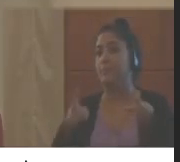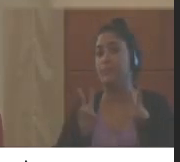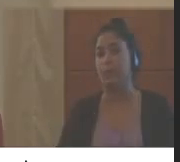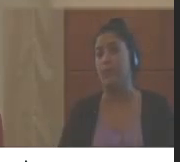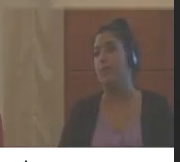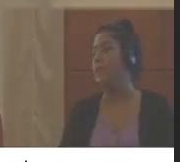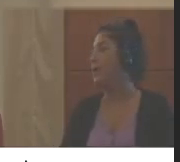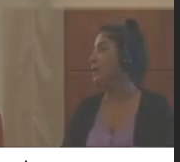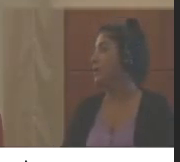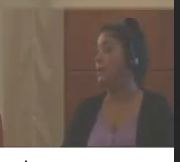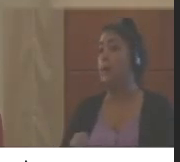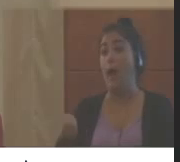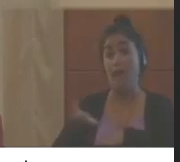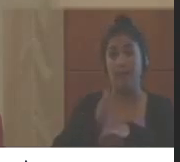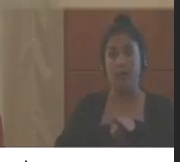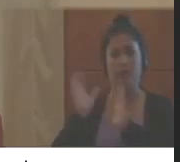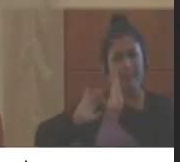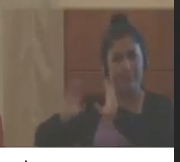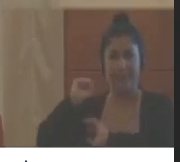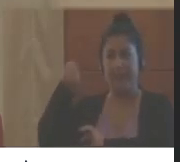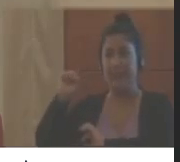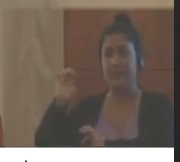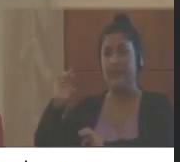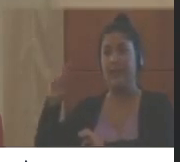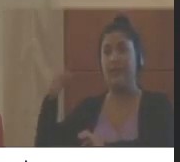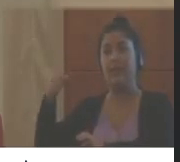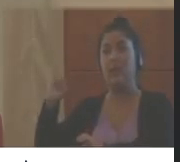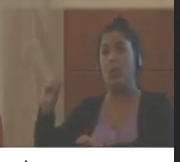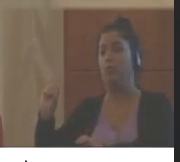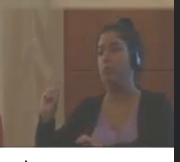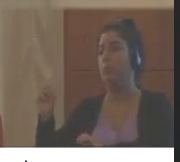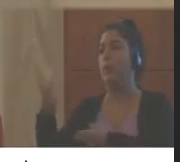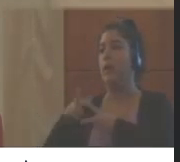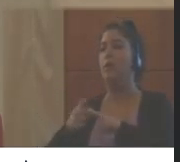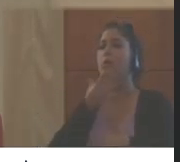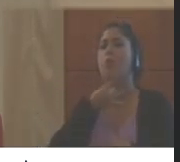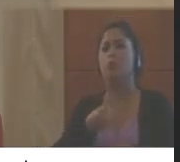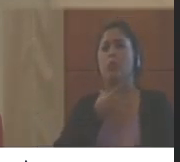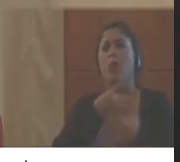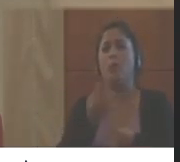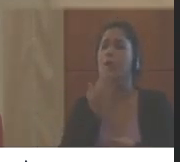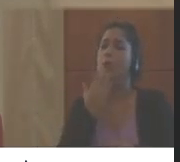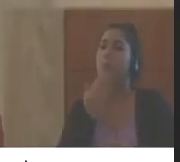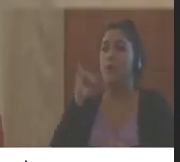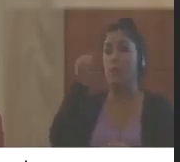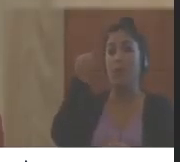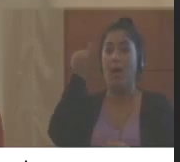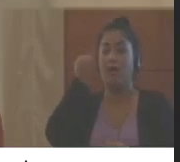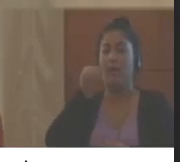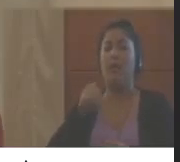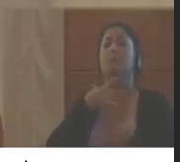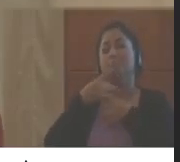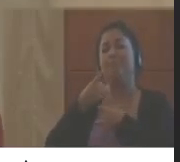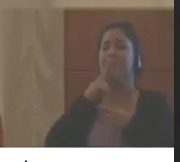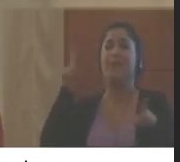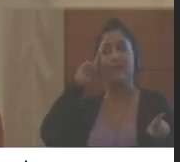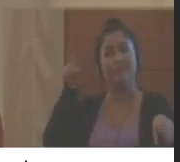The hall is almost full, and so we have about 15 minutes for our friend from Mexico and what I